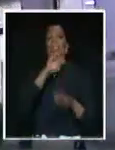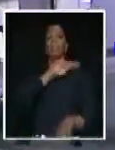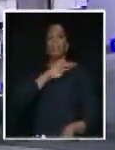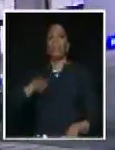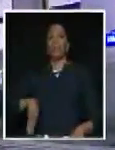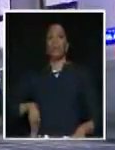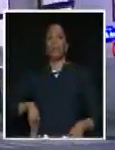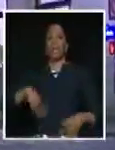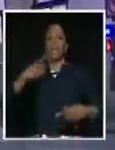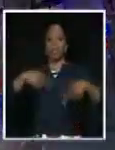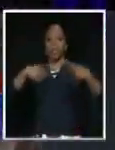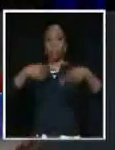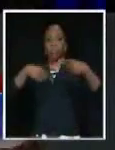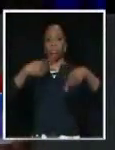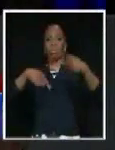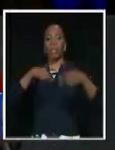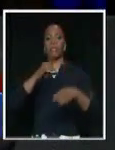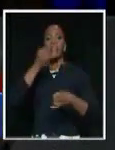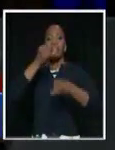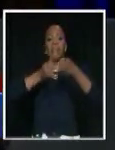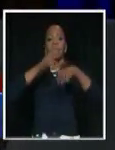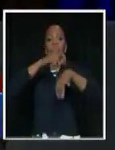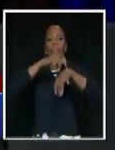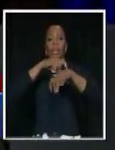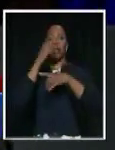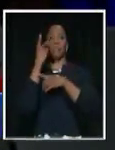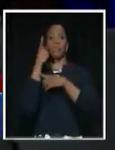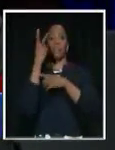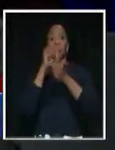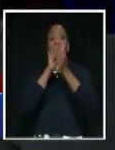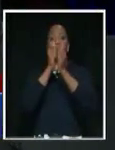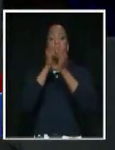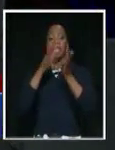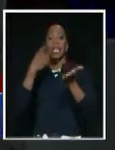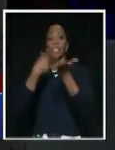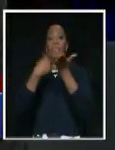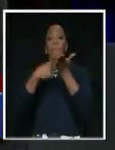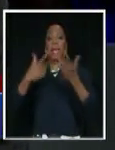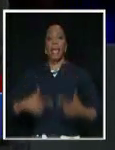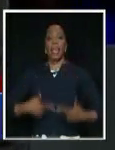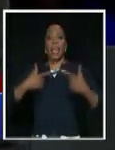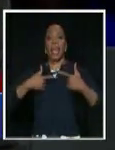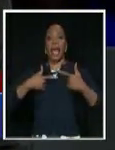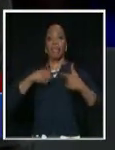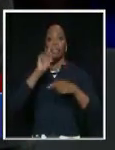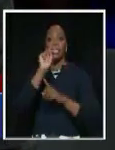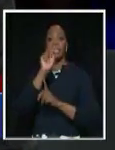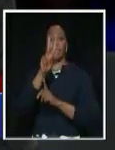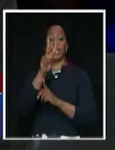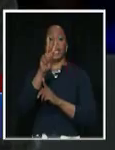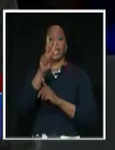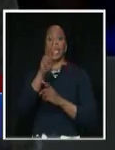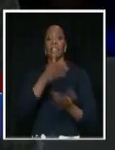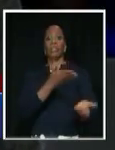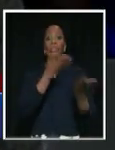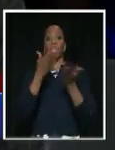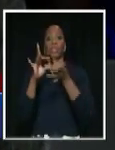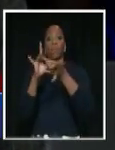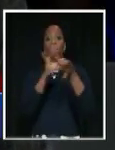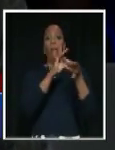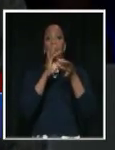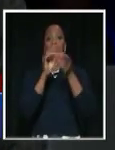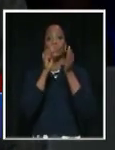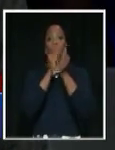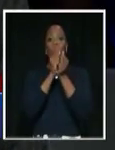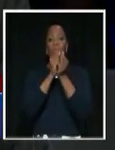the next hour. Tonight is one of the final times you will see the candidates debate live on television. And we bring you this debate in cooperation with